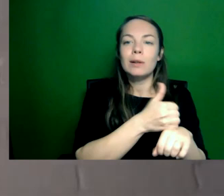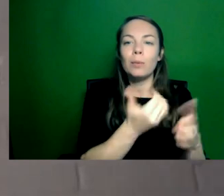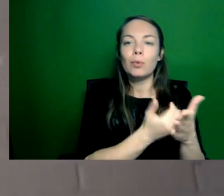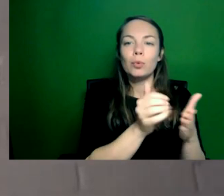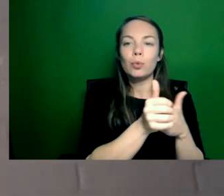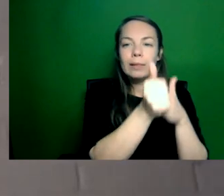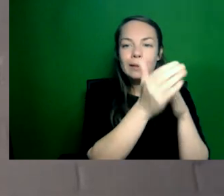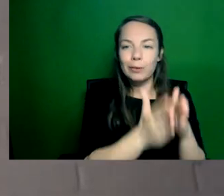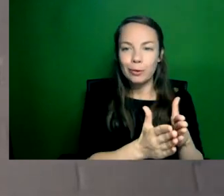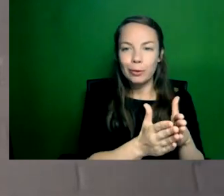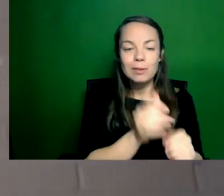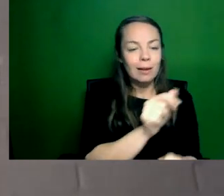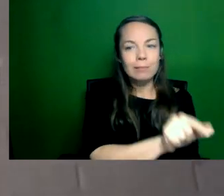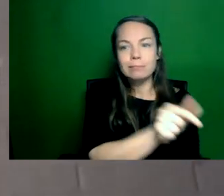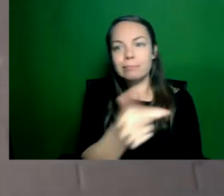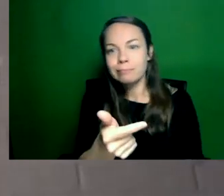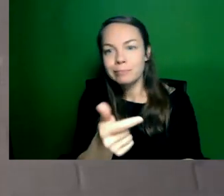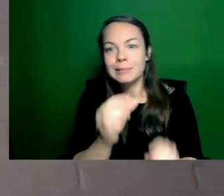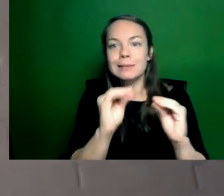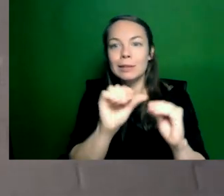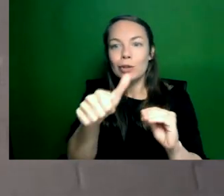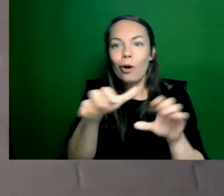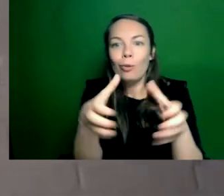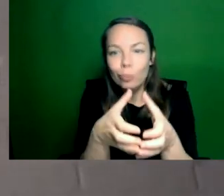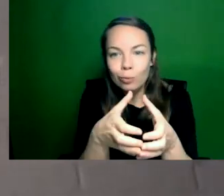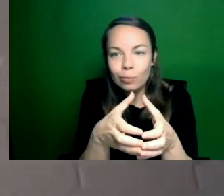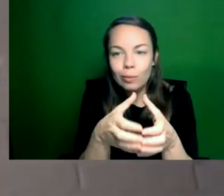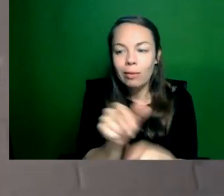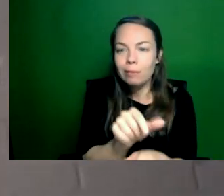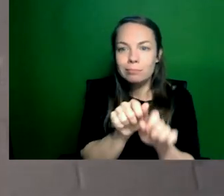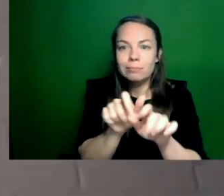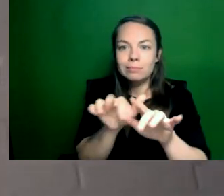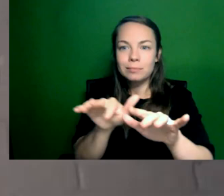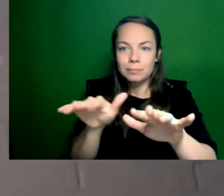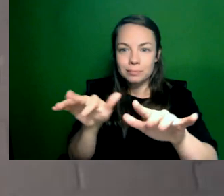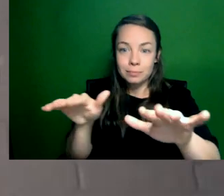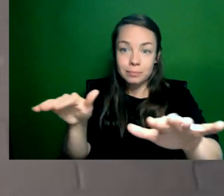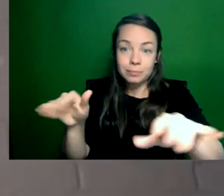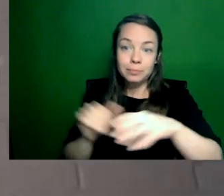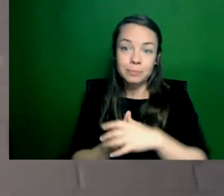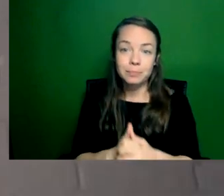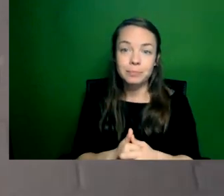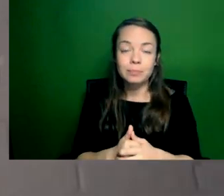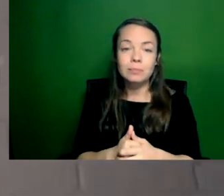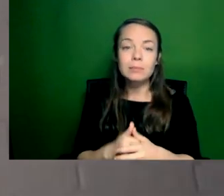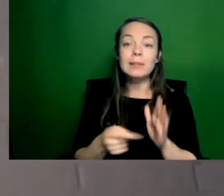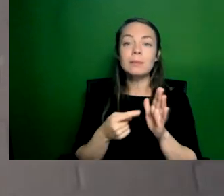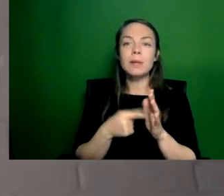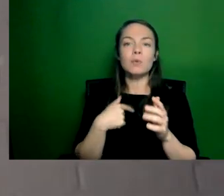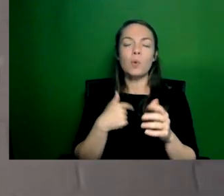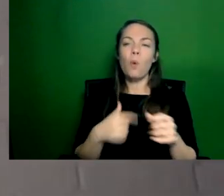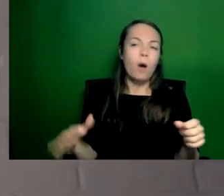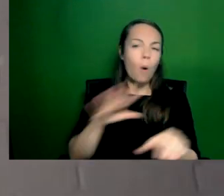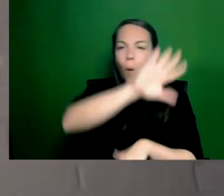onto another small pocket of people. And then it grows that way. I think sometimes we want to do things whole shot. We